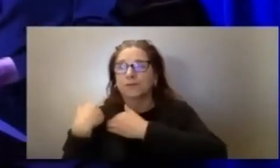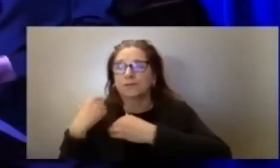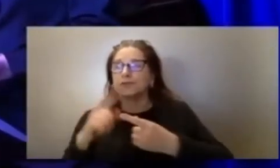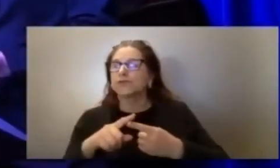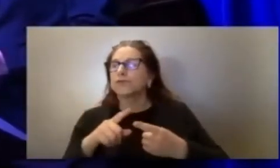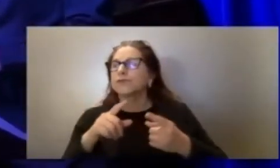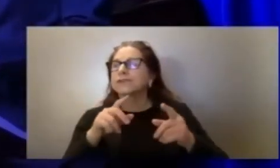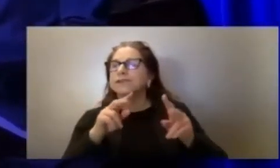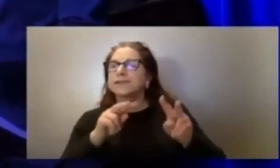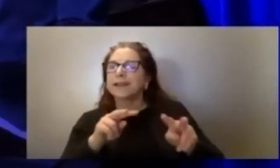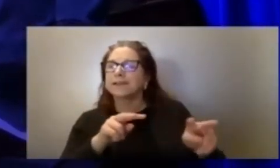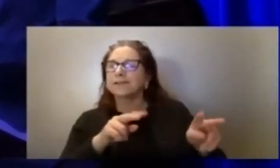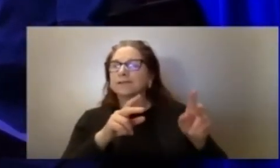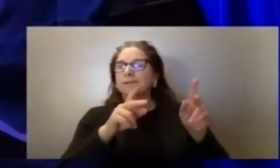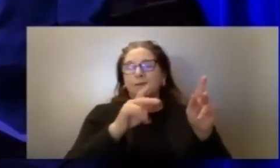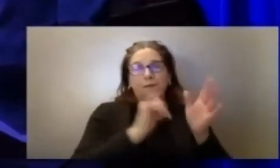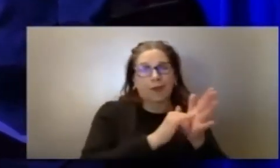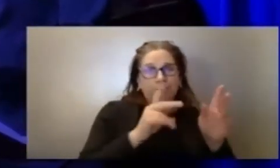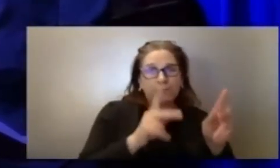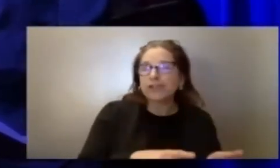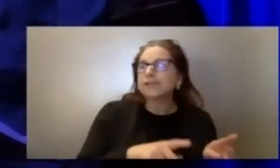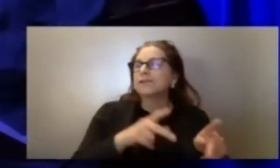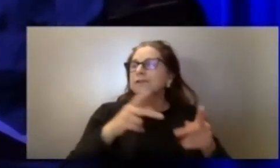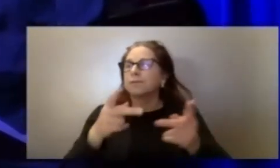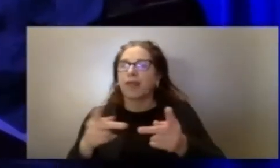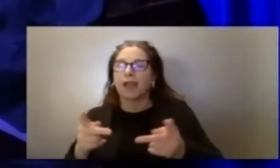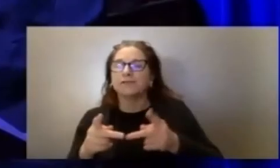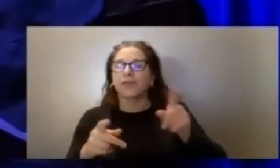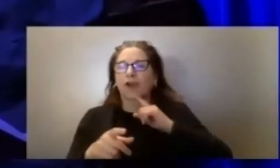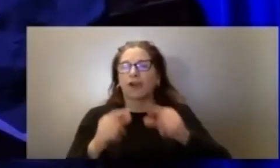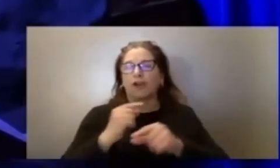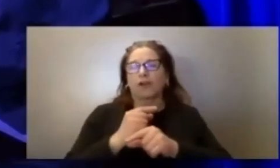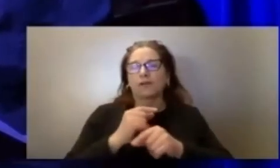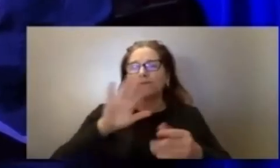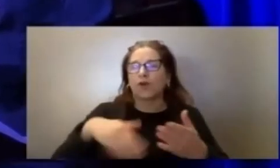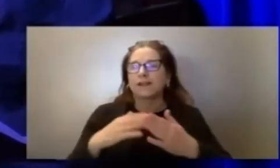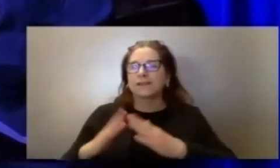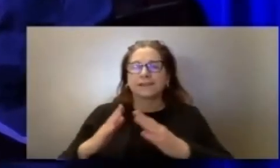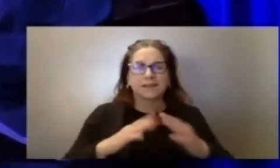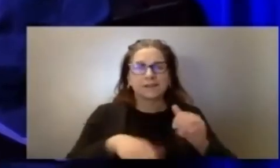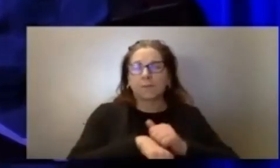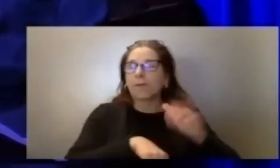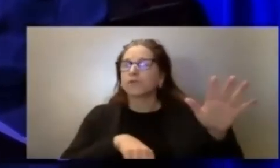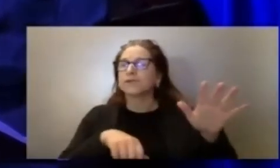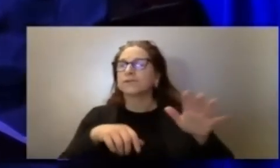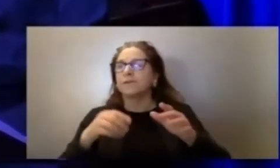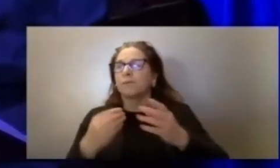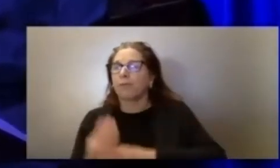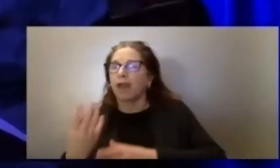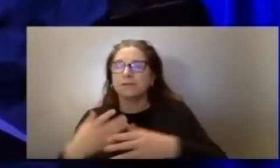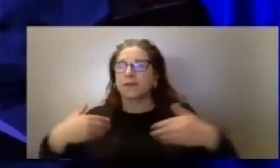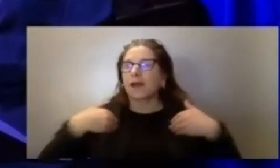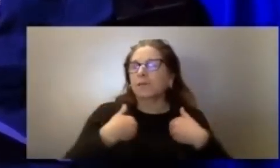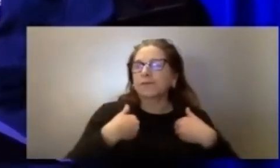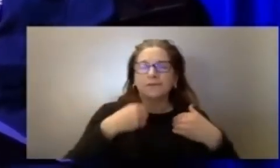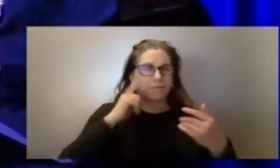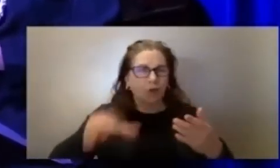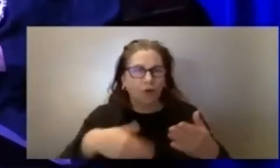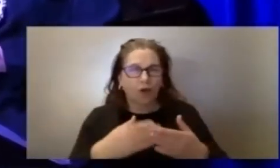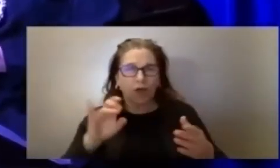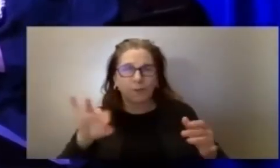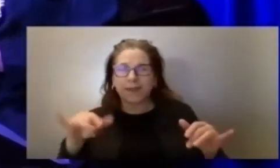Every place has guardians whose responsibility it is to tend that person or place. There are